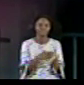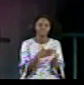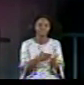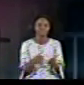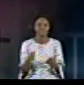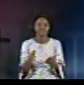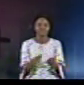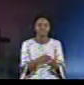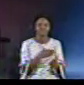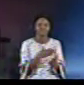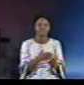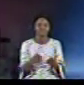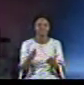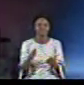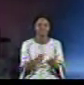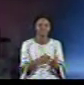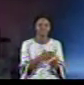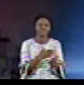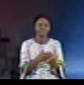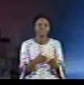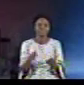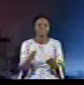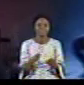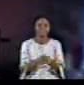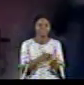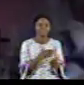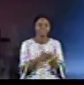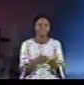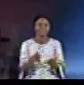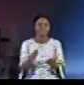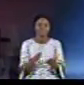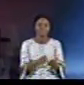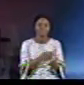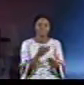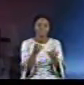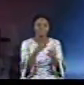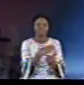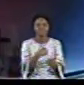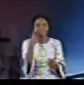Bring them out, bring them out. We want to hear the testimonies.